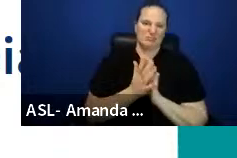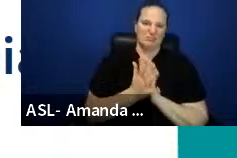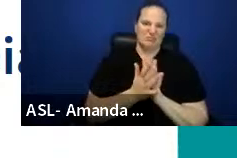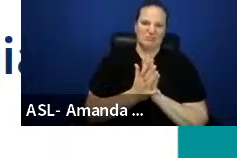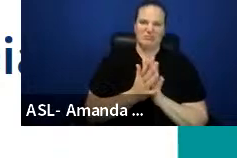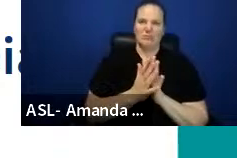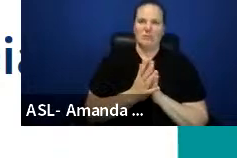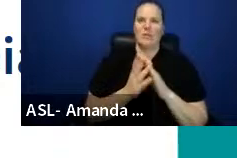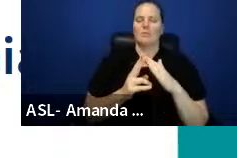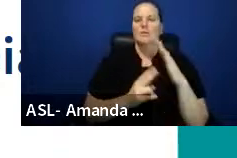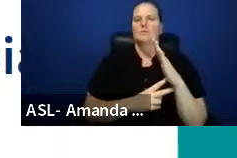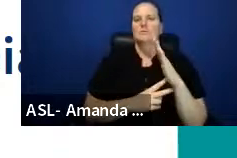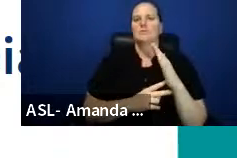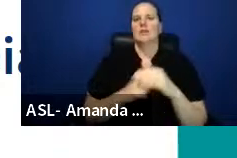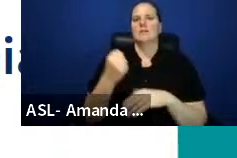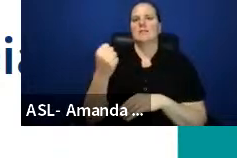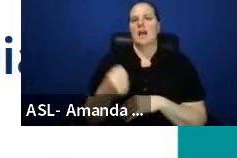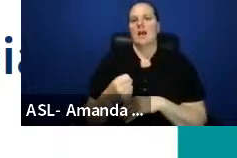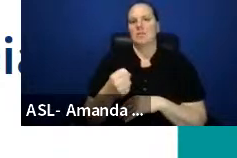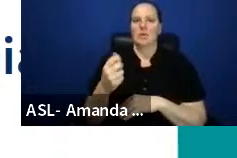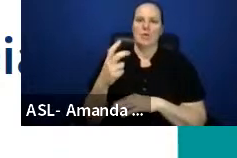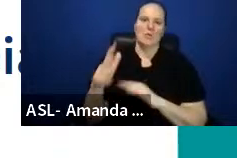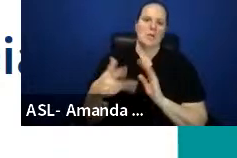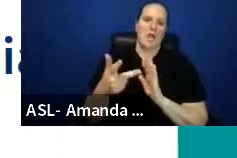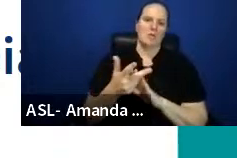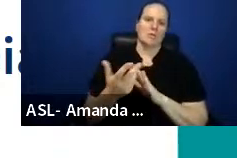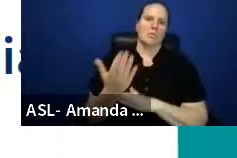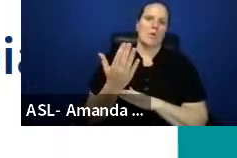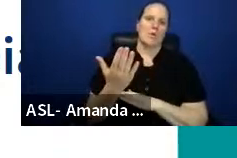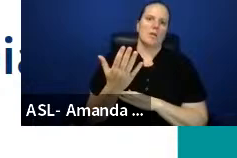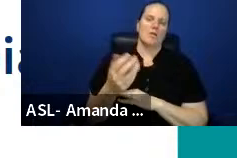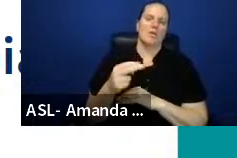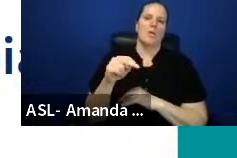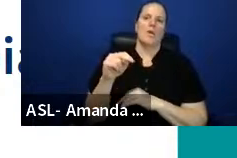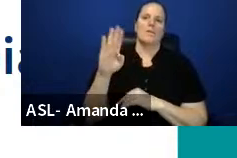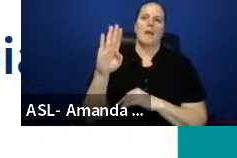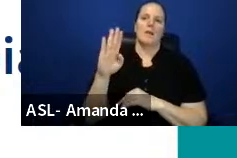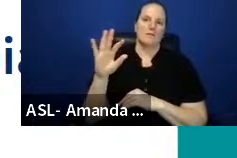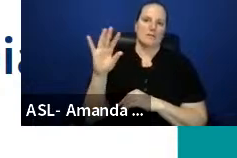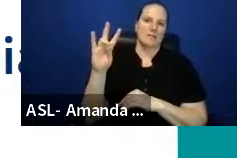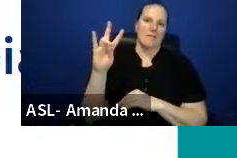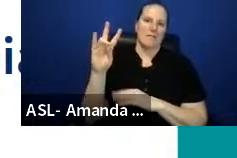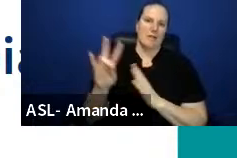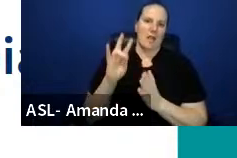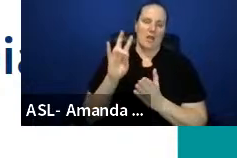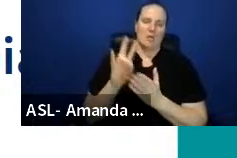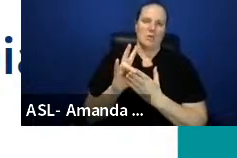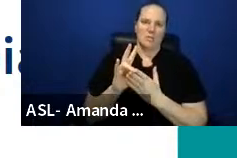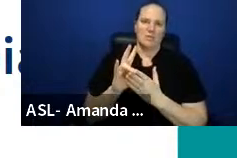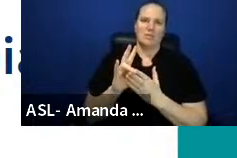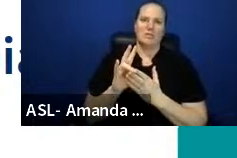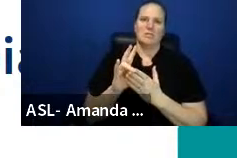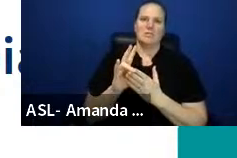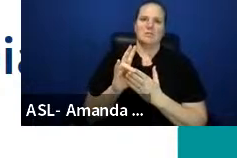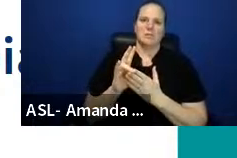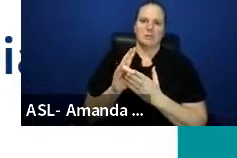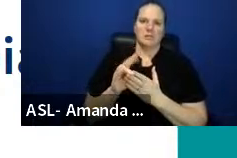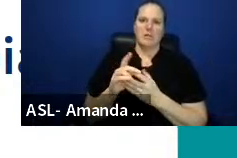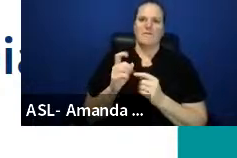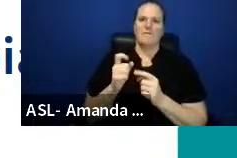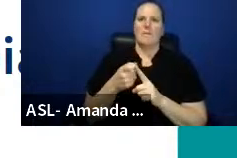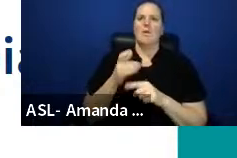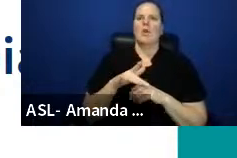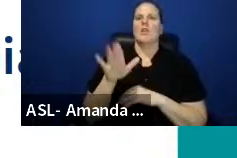the bridge. Southbound, it's 3 hours in the morning, and then northbound, it's about 7 hours. That kind of goes from just